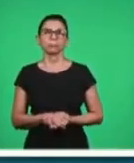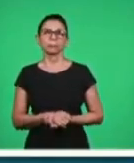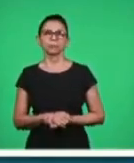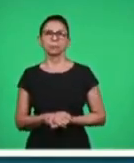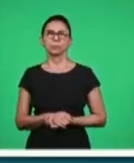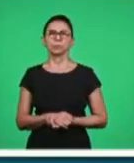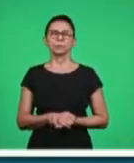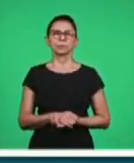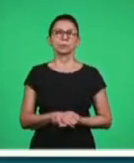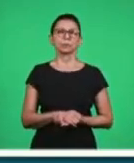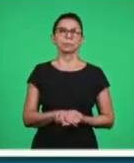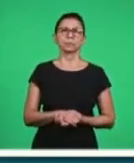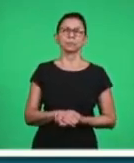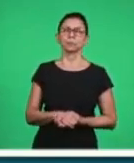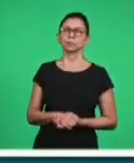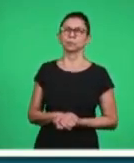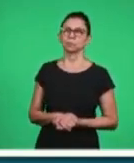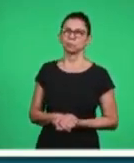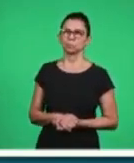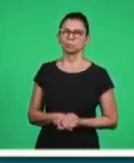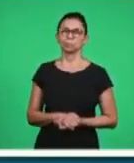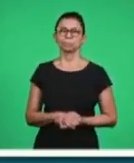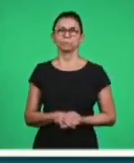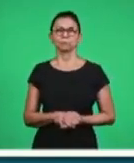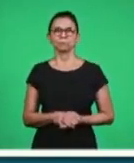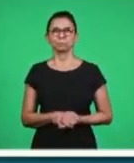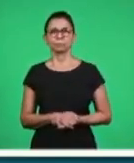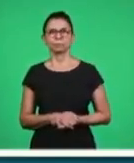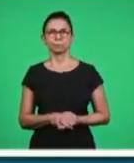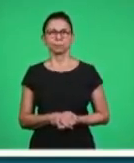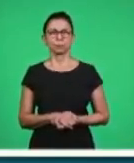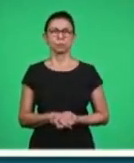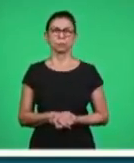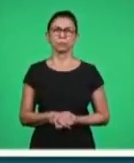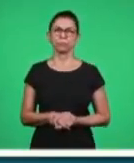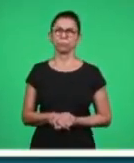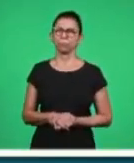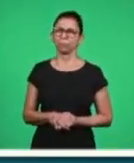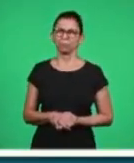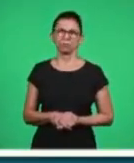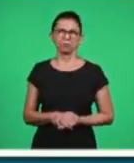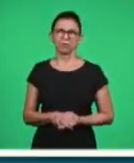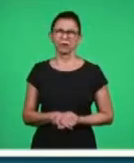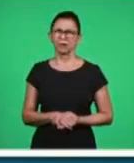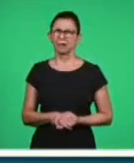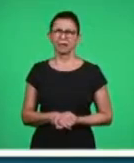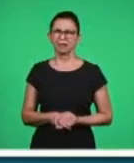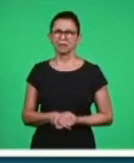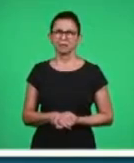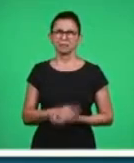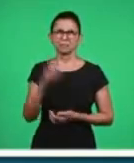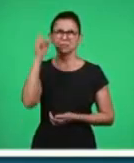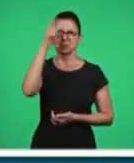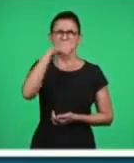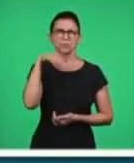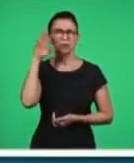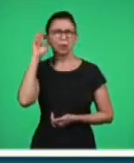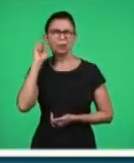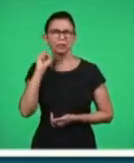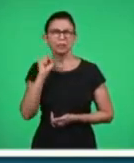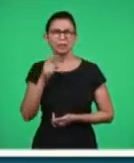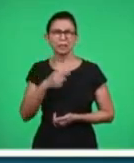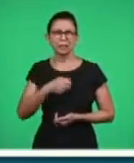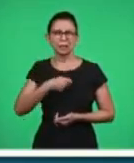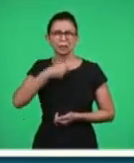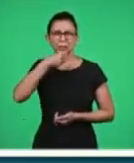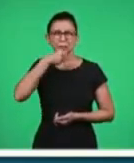Our children prophesy, and our elders are going to have dreams, and our youth is going to have vision. I'm not sure